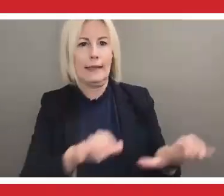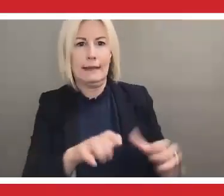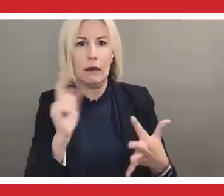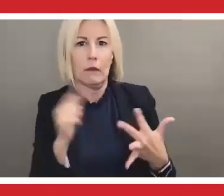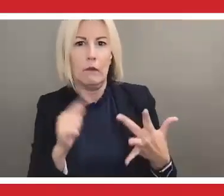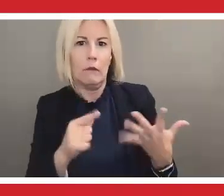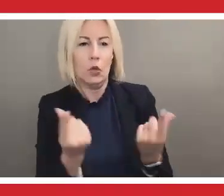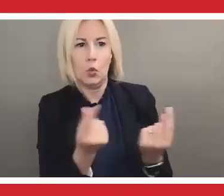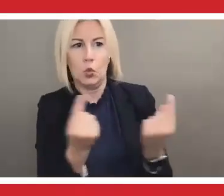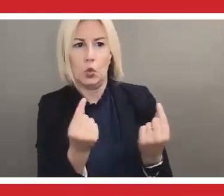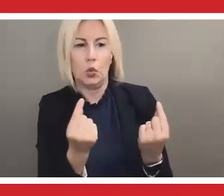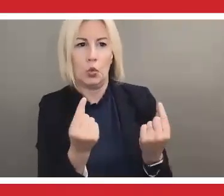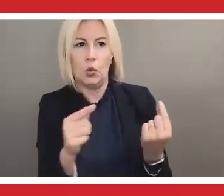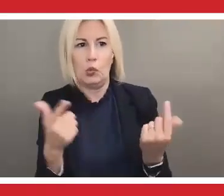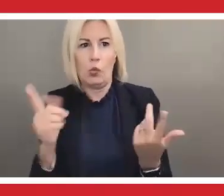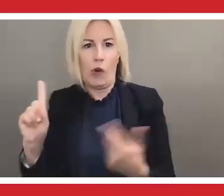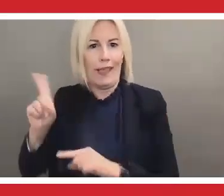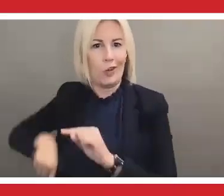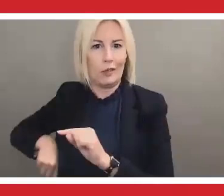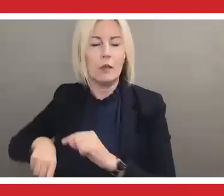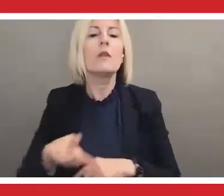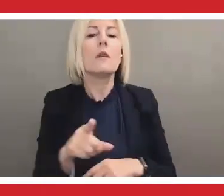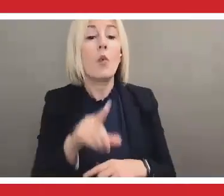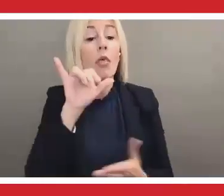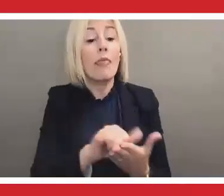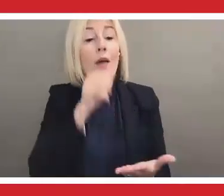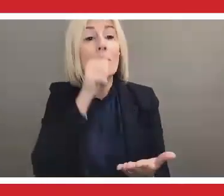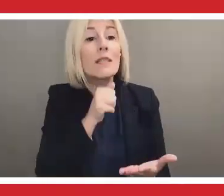otherwise have been possible. So that resilience was really important, and it